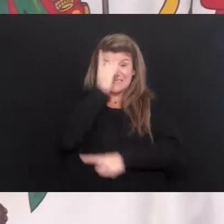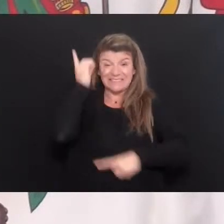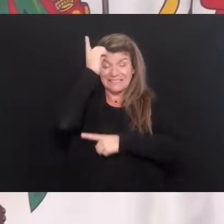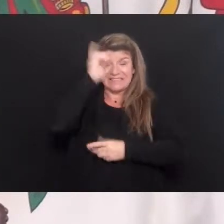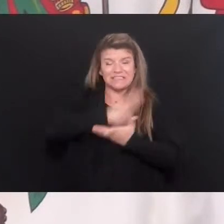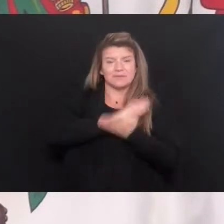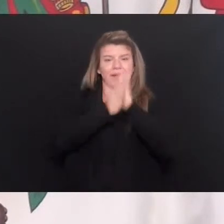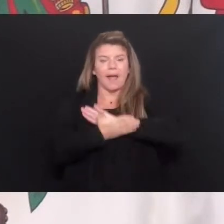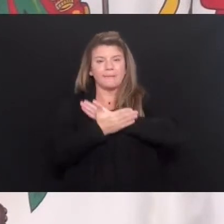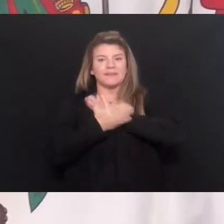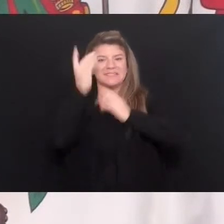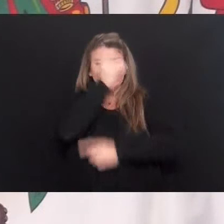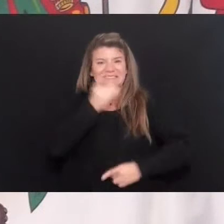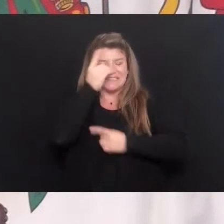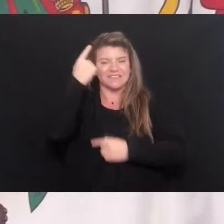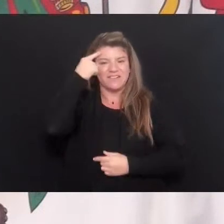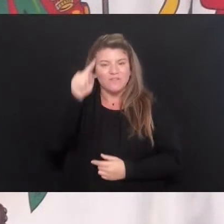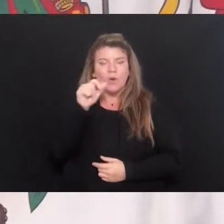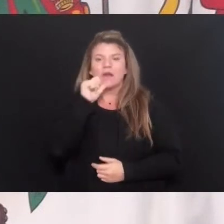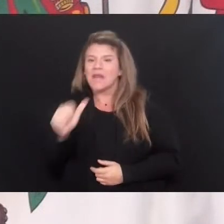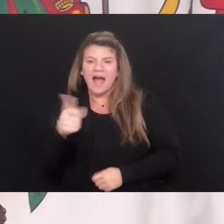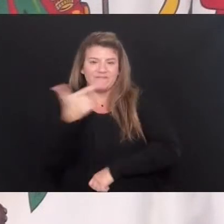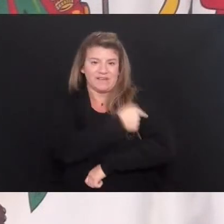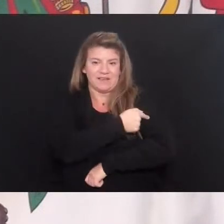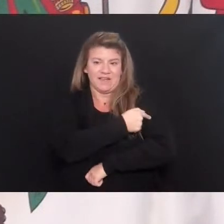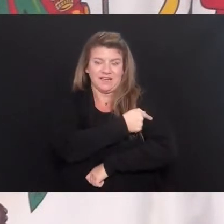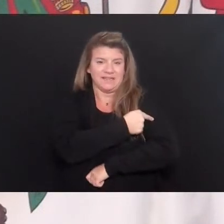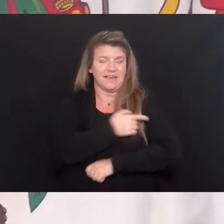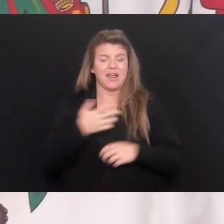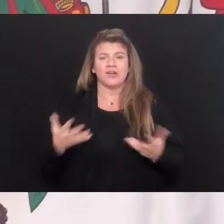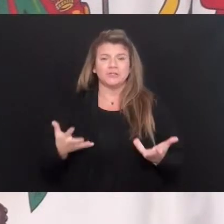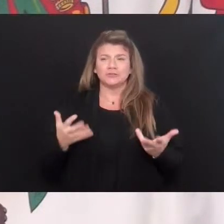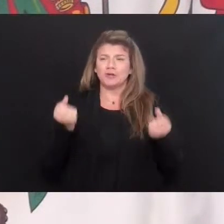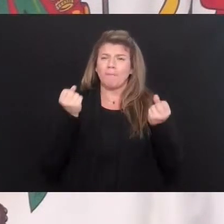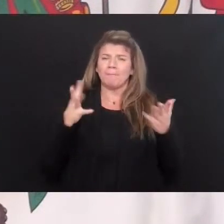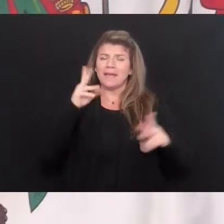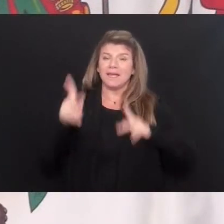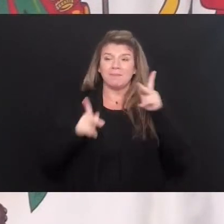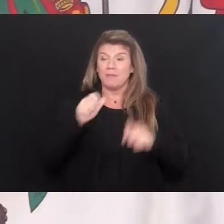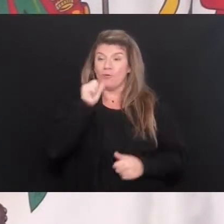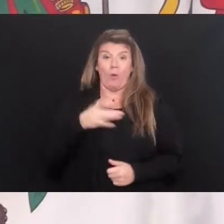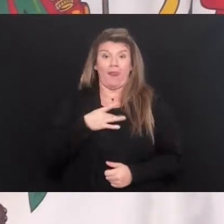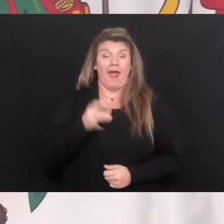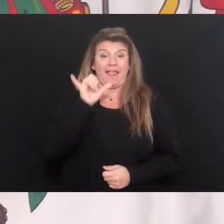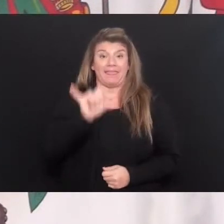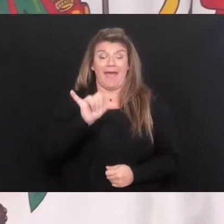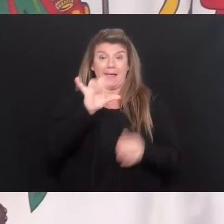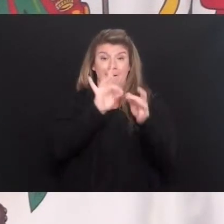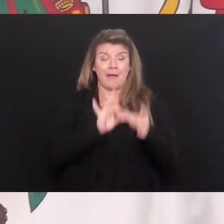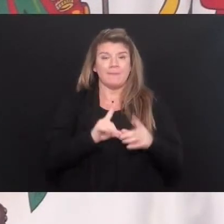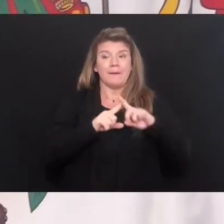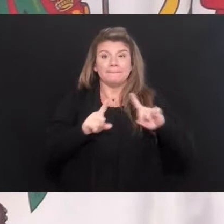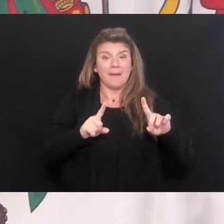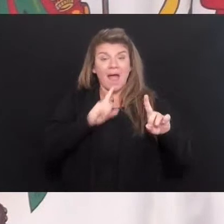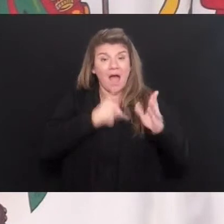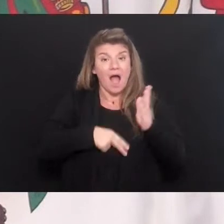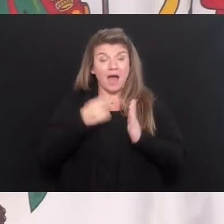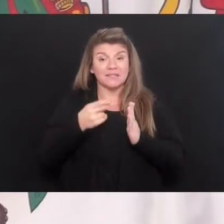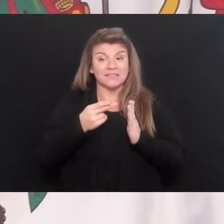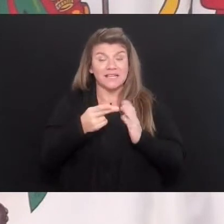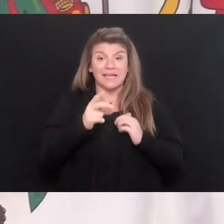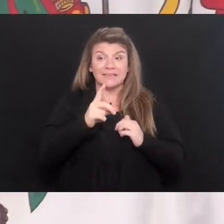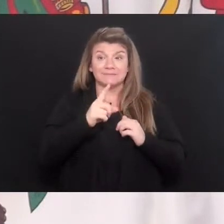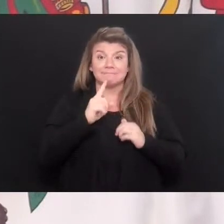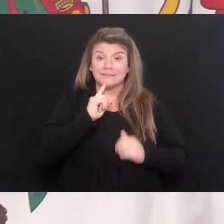the unvaccinated. Now, a lot of people don't like me saying that, but really, when it really boils down to it, it is a profound